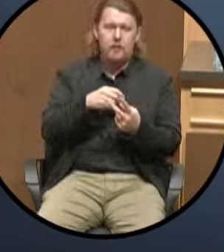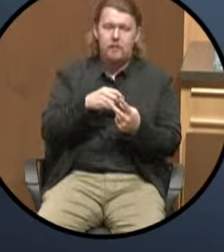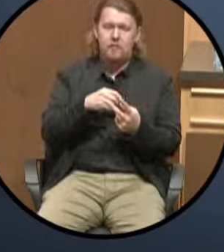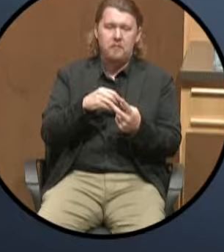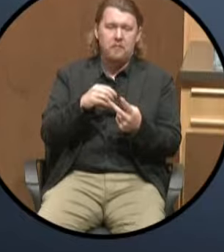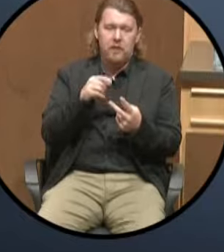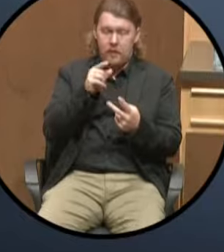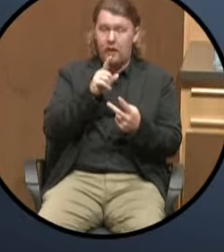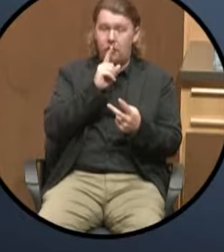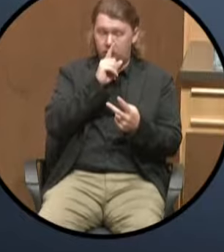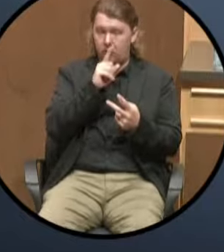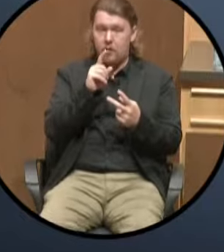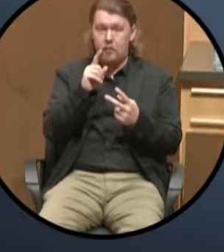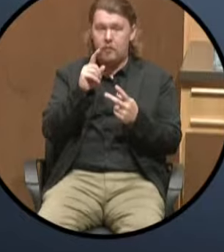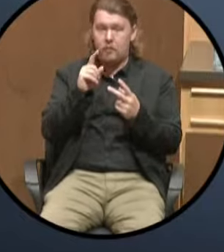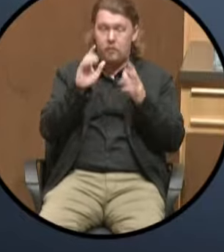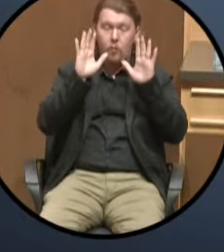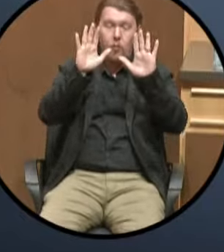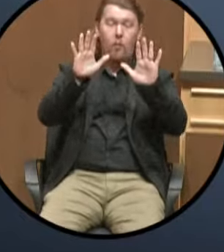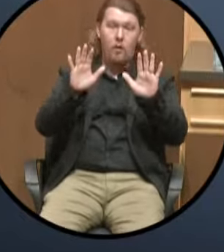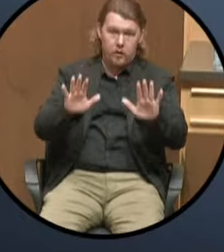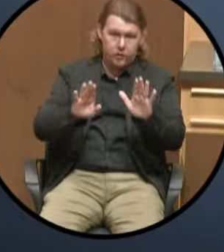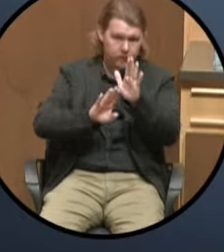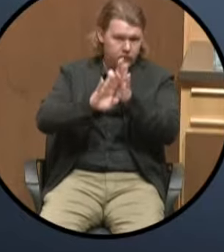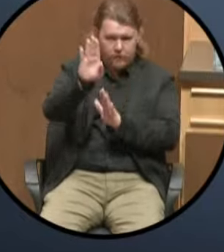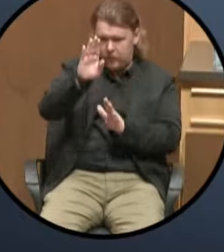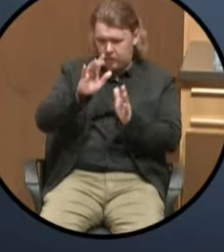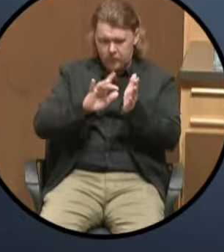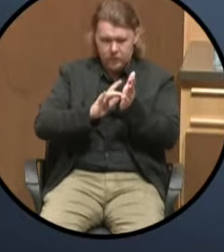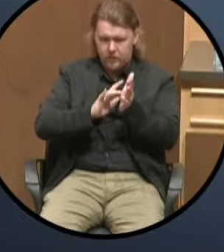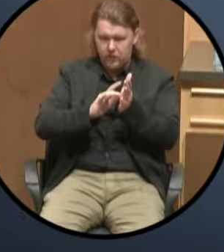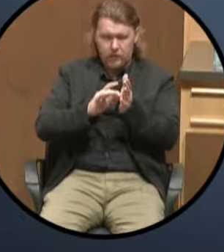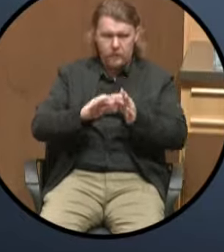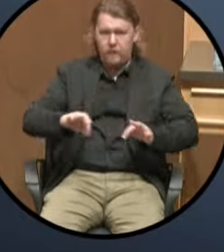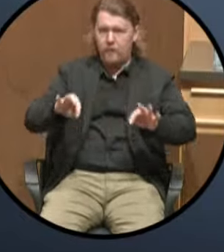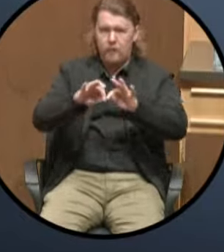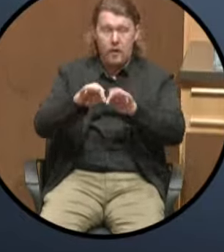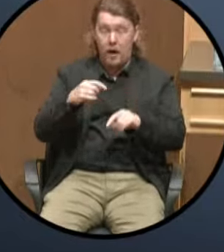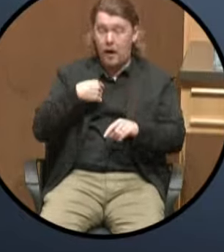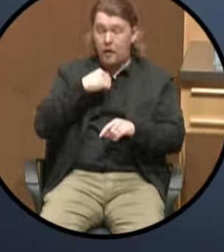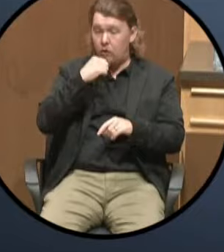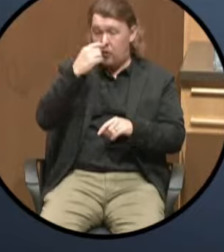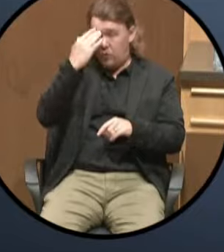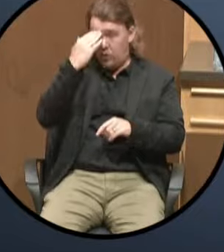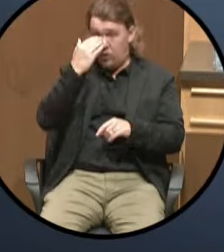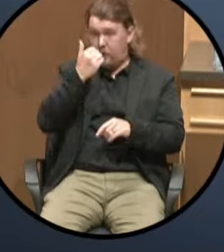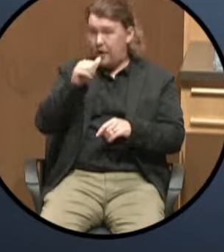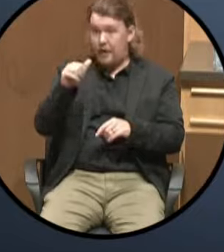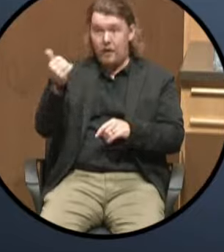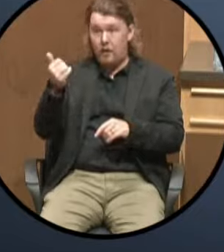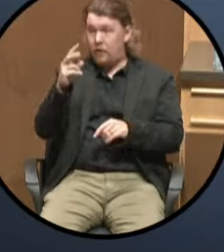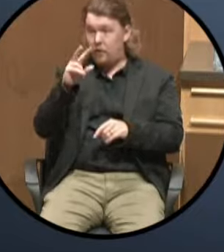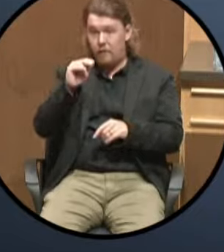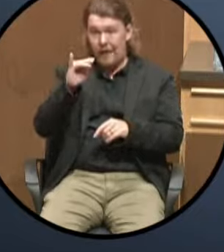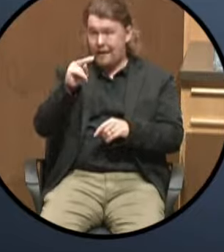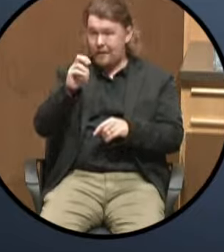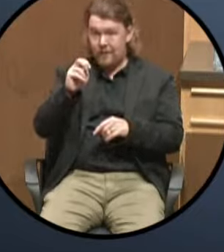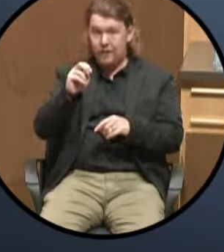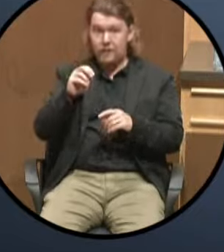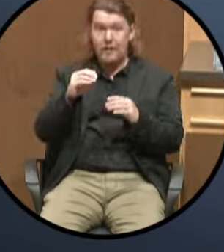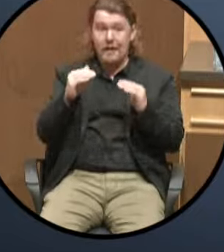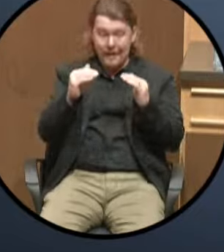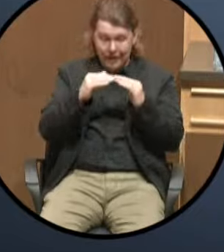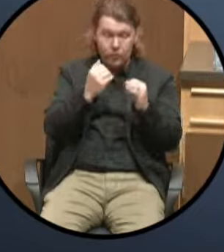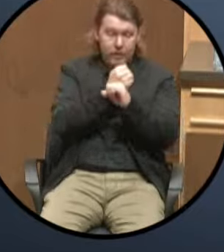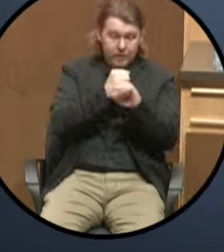medical spectacular developments. I don't know of any other vaccines that are quite as safe and as effective that